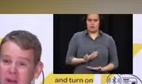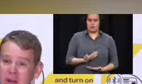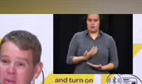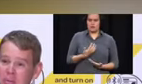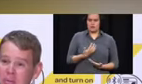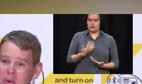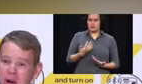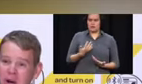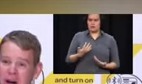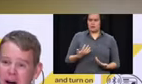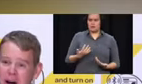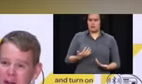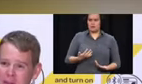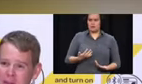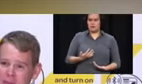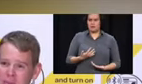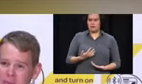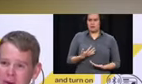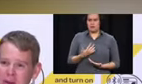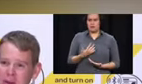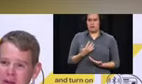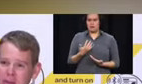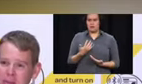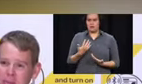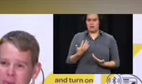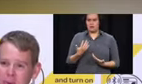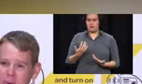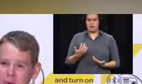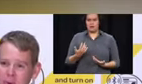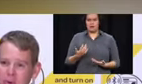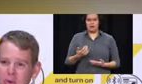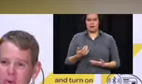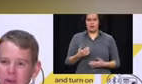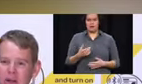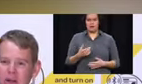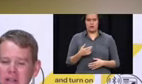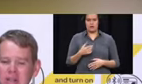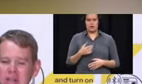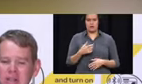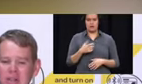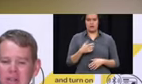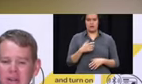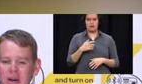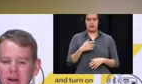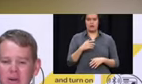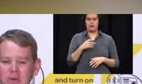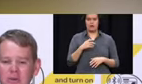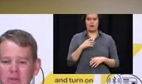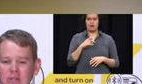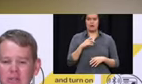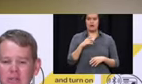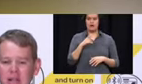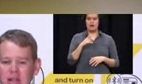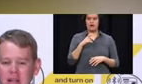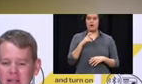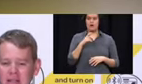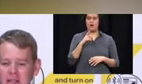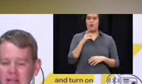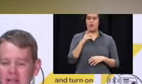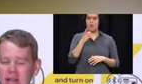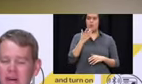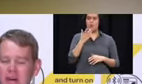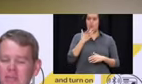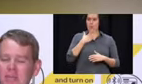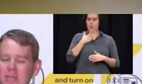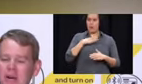by other people And so, in